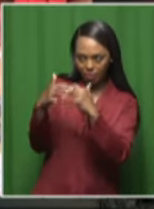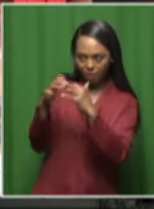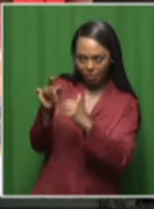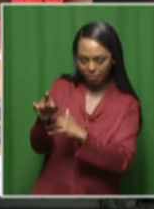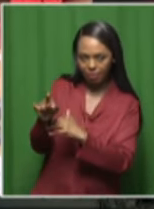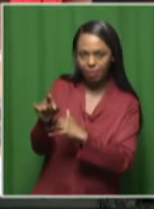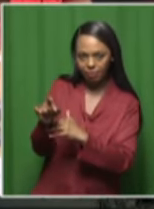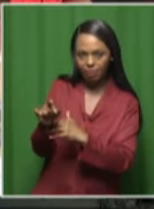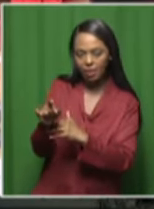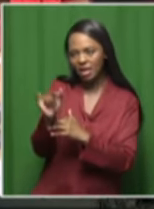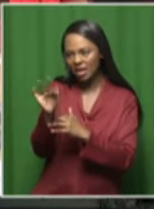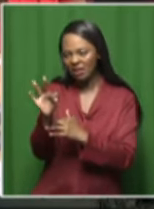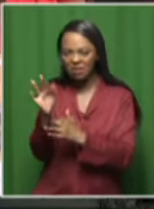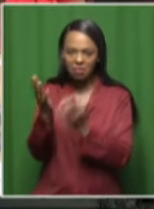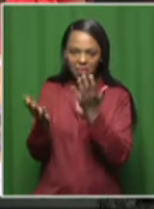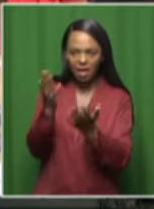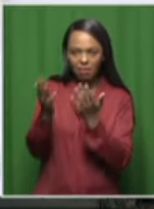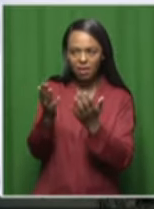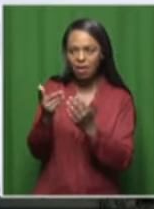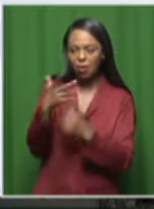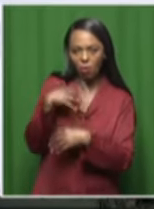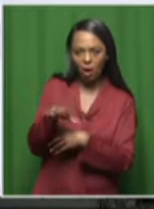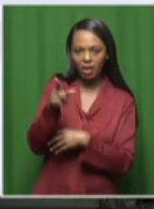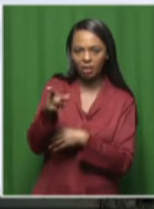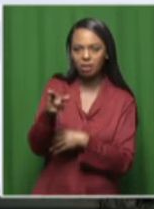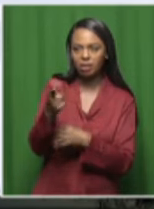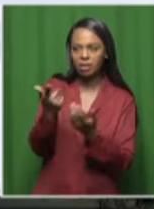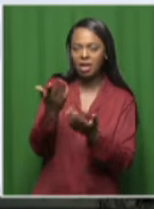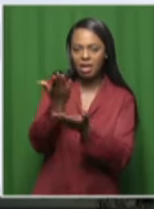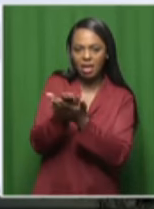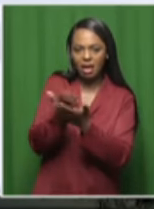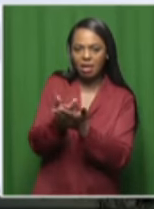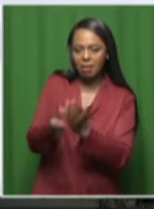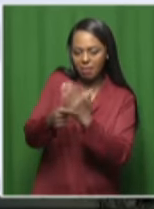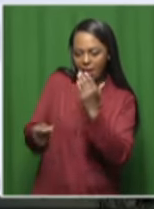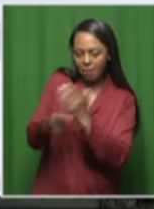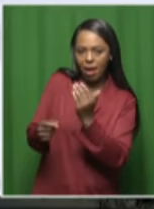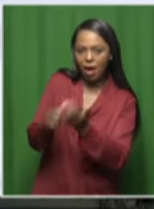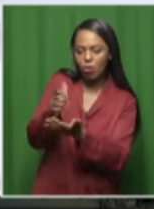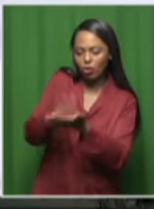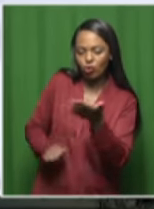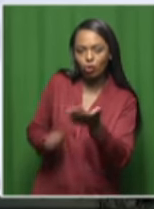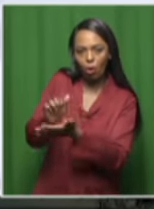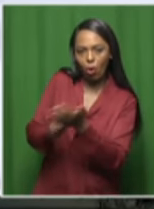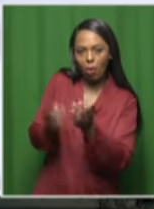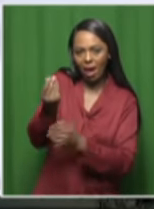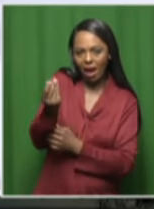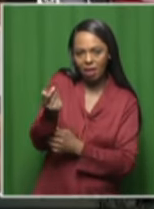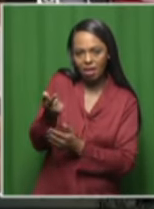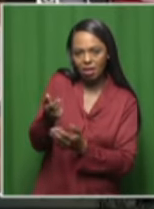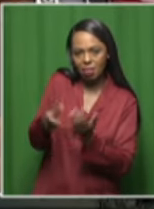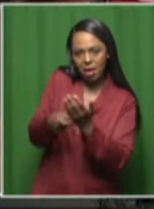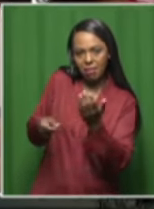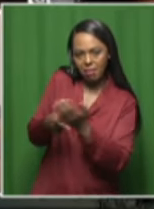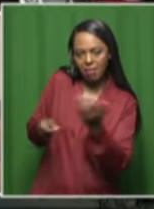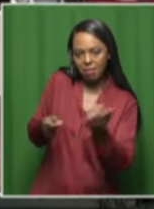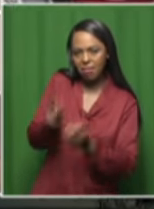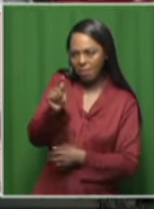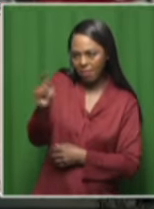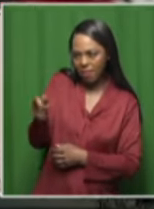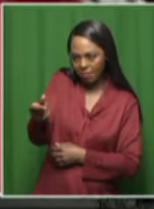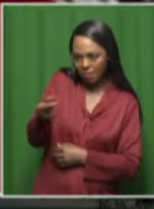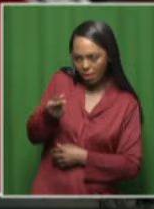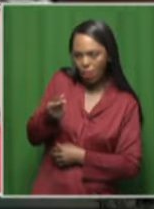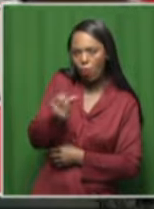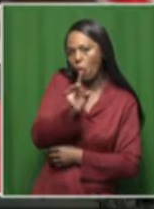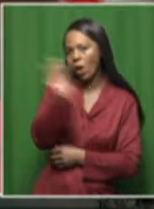come along, you can withdraw money. There's certain rules around how much you can withdraw, and you can only withdraw once a year. It's